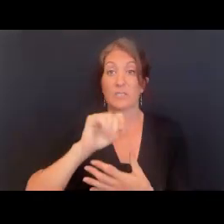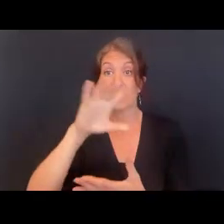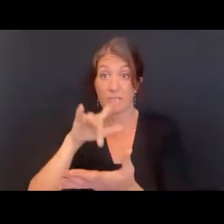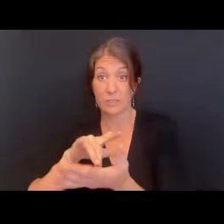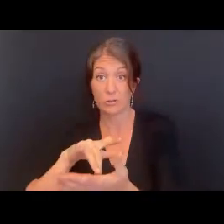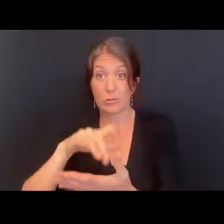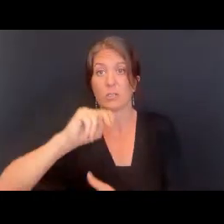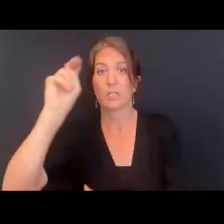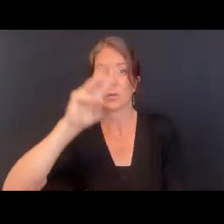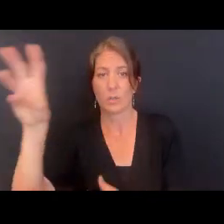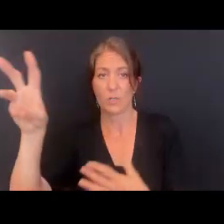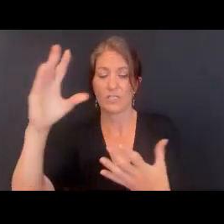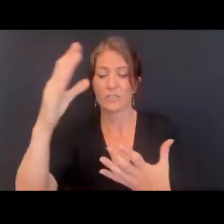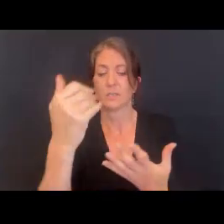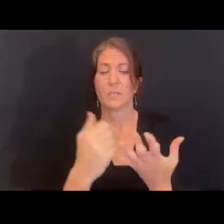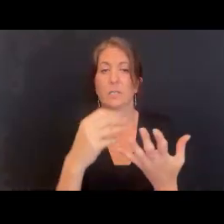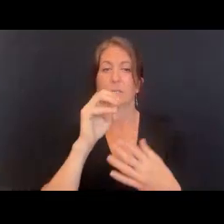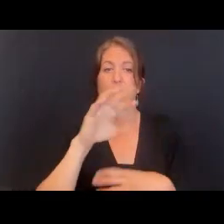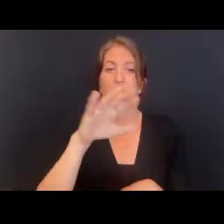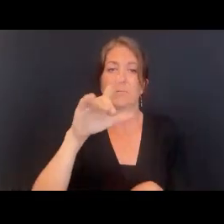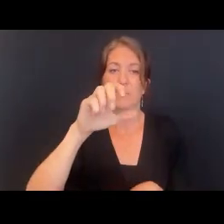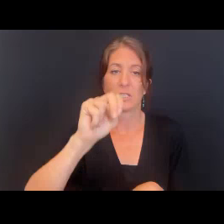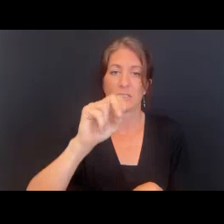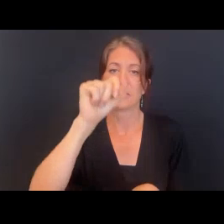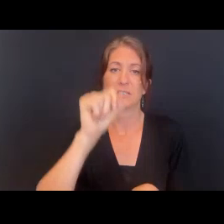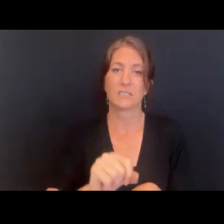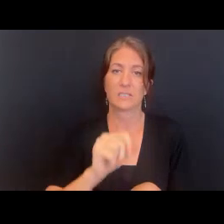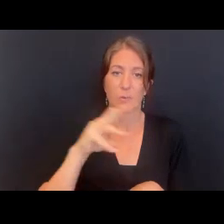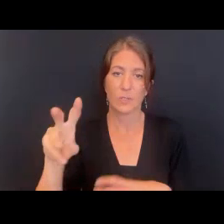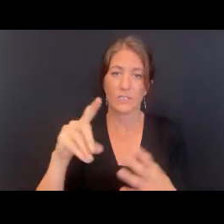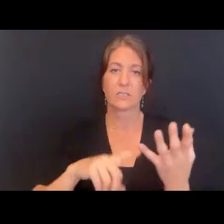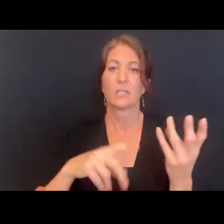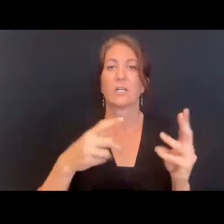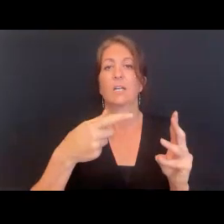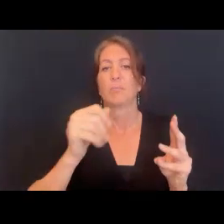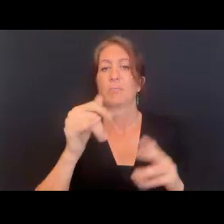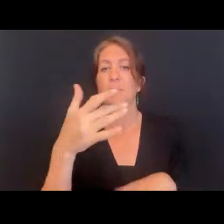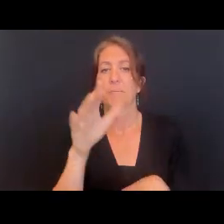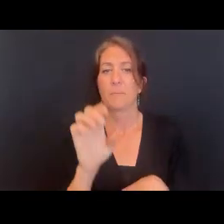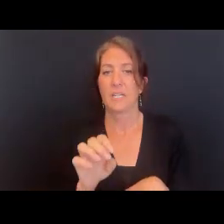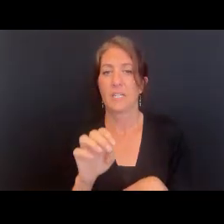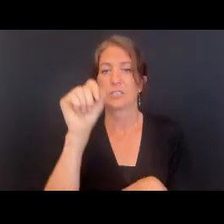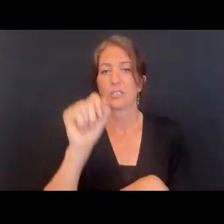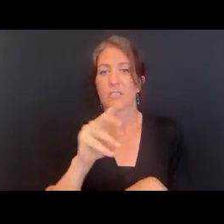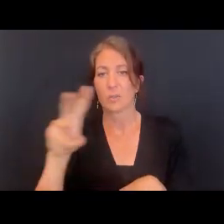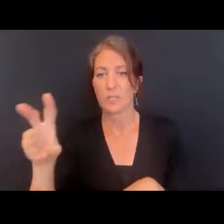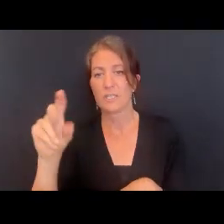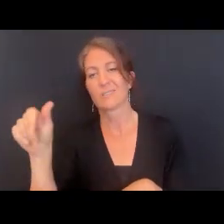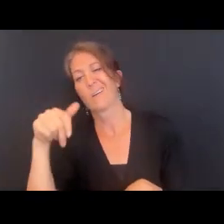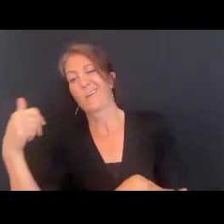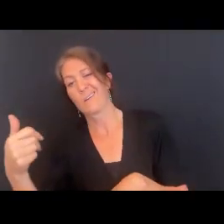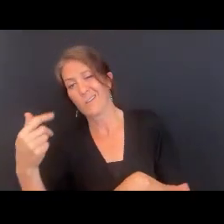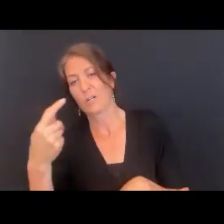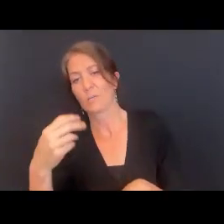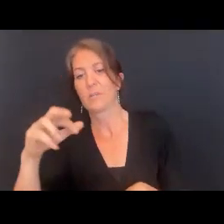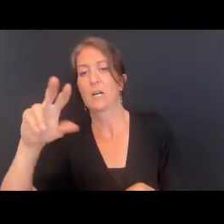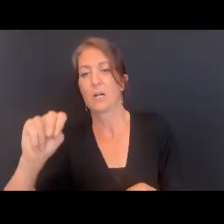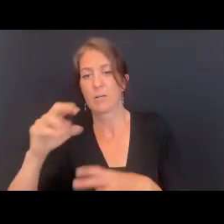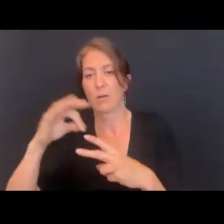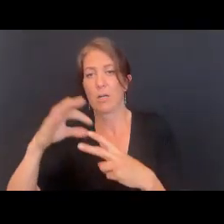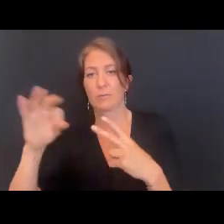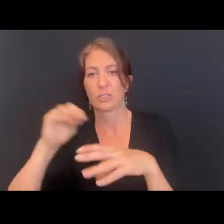South Central. Paige is Southwestern. And of course, we have another PRN options counselor.